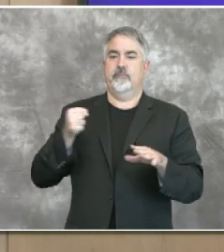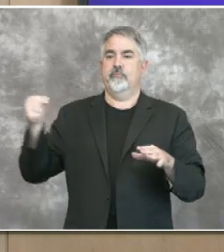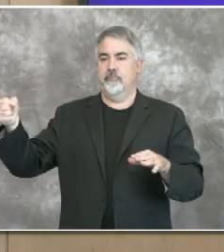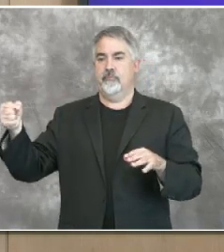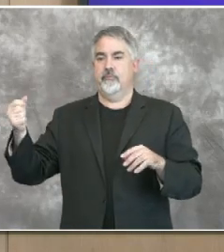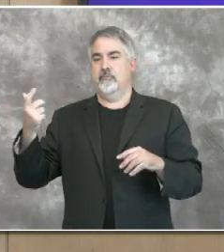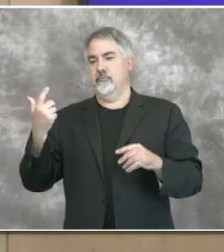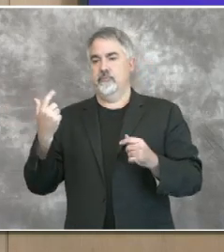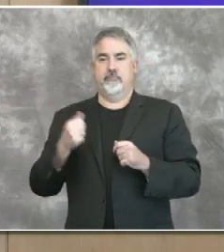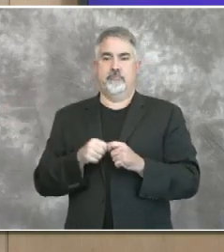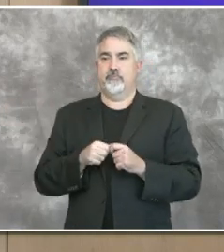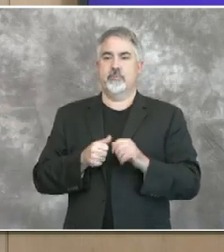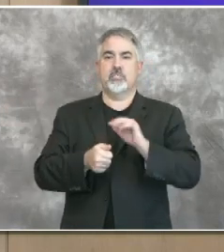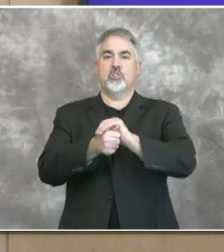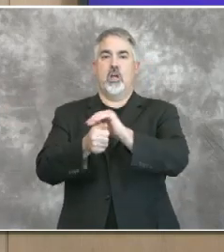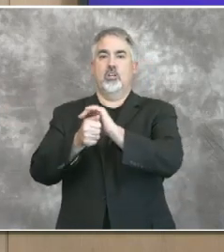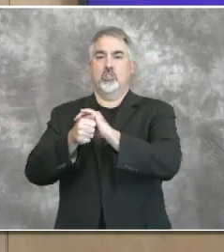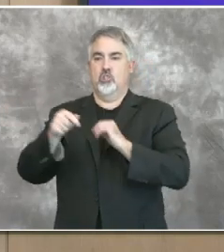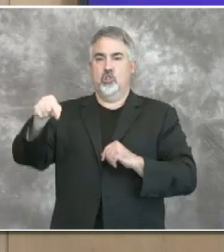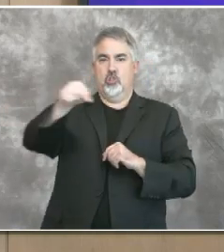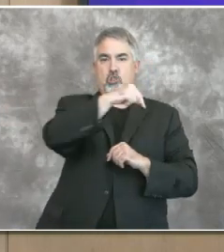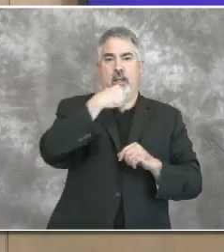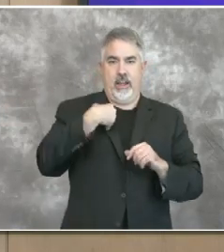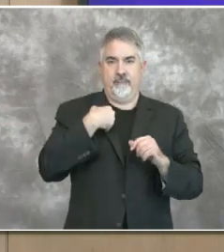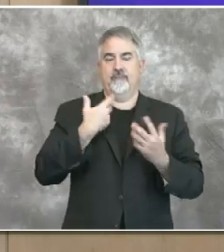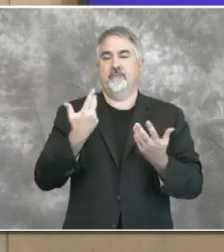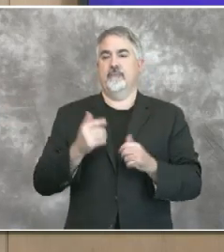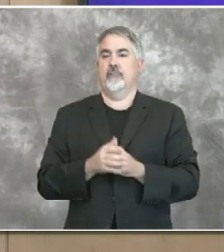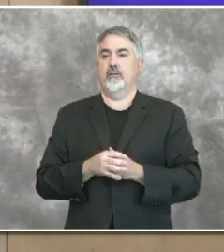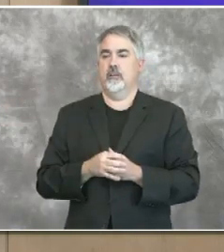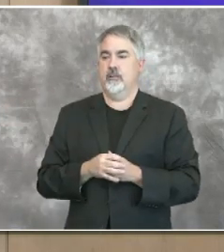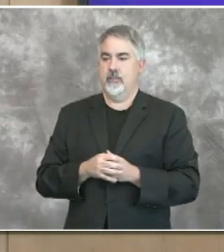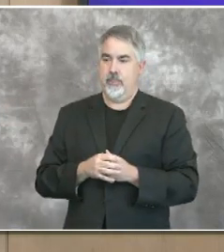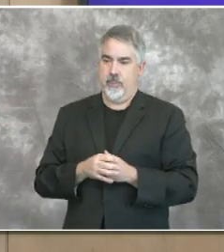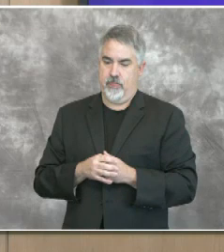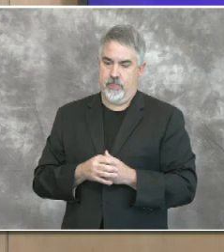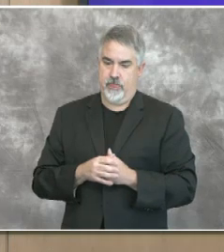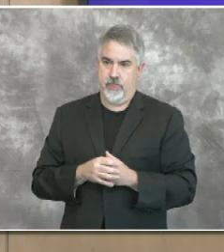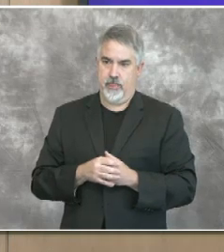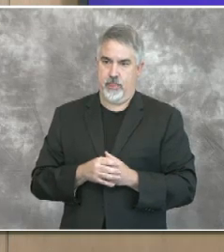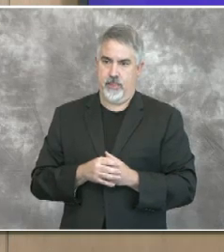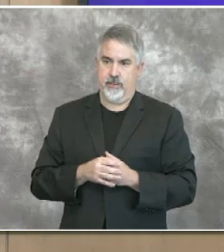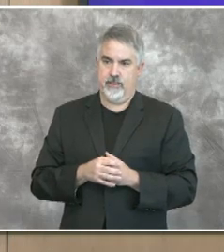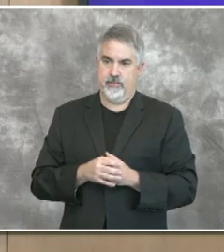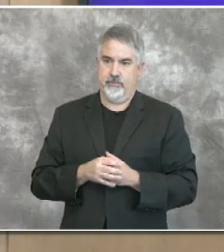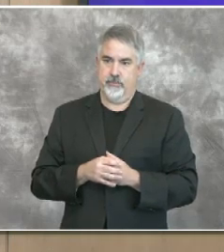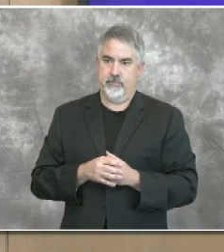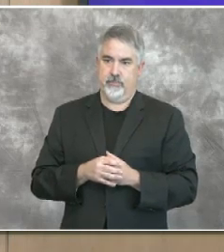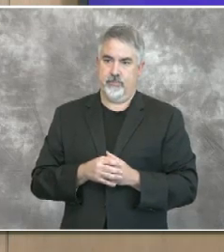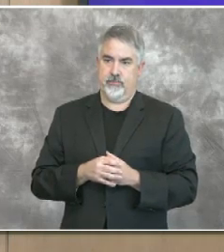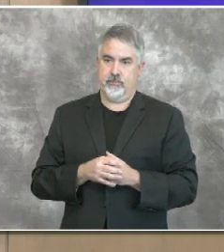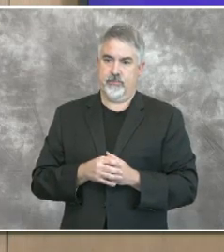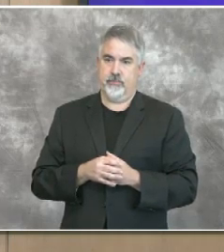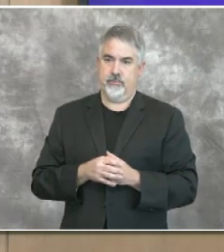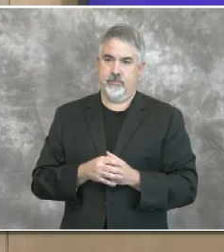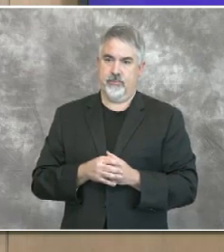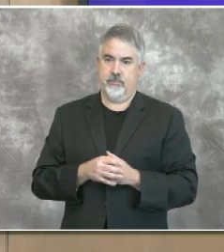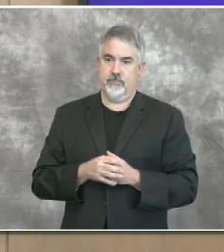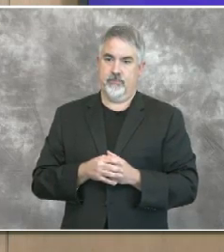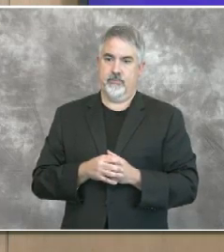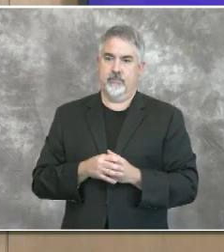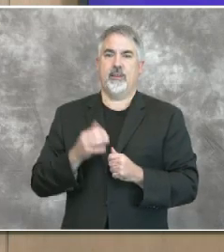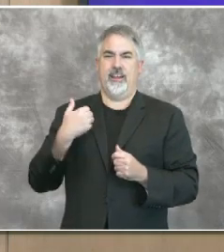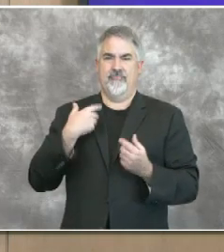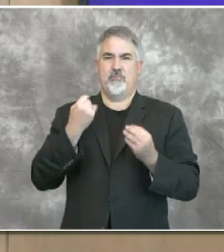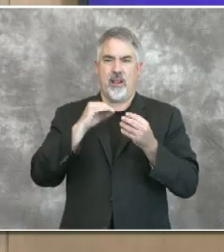them. And then I know anecdotally from a number of homeless providers, there are a increasing number of unsheltered individuals that may have been